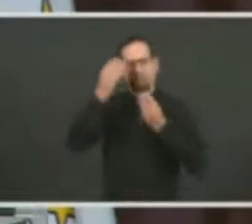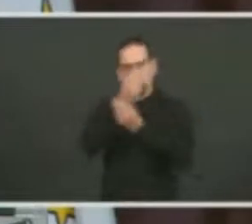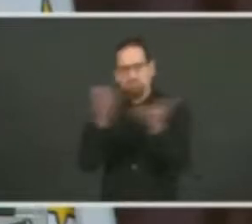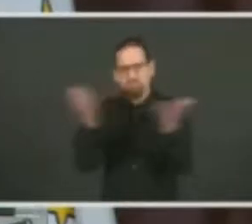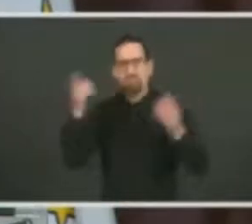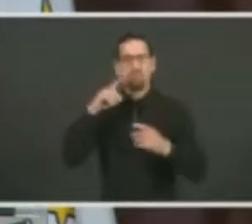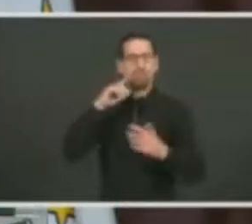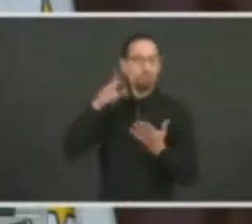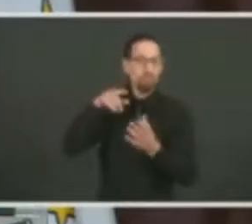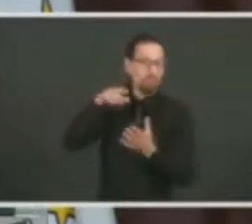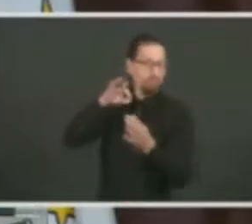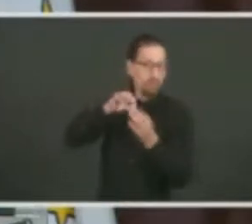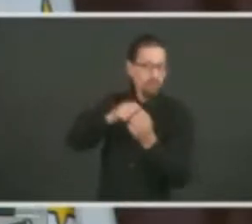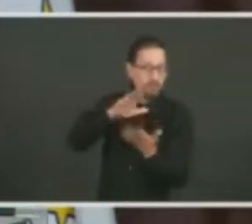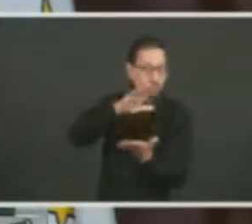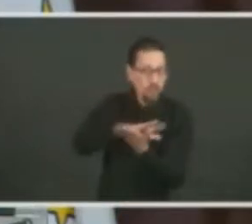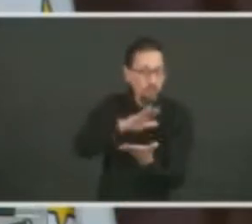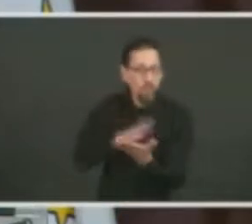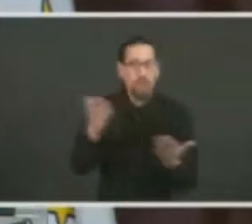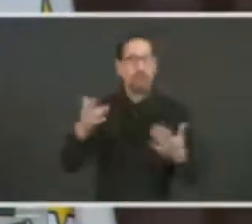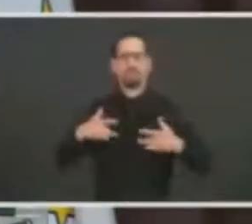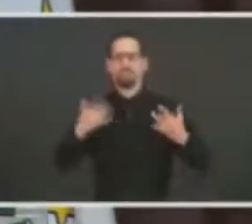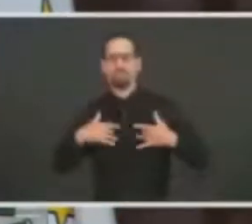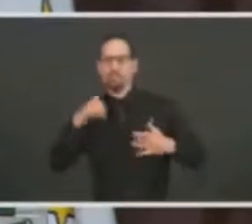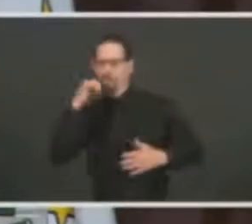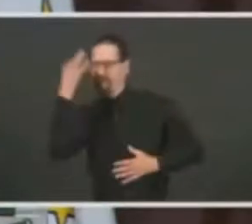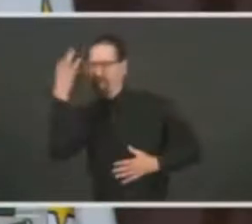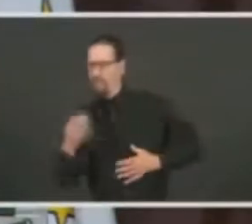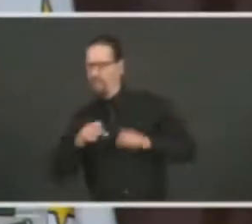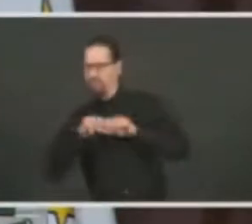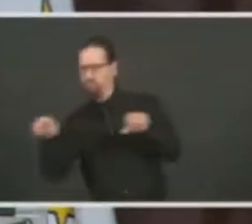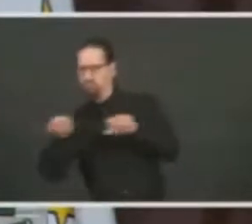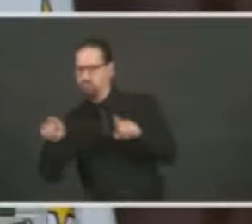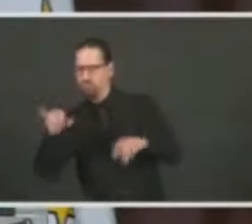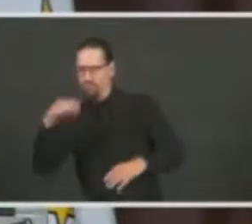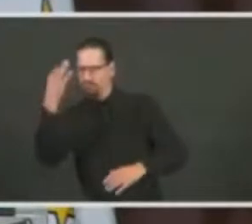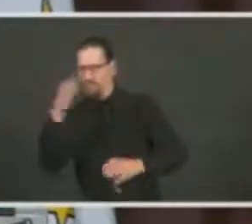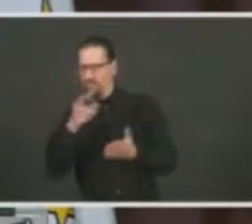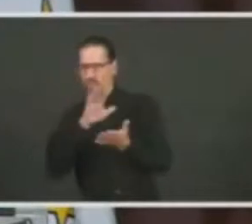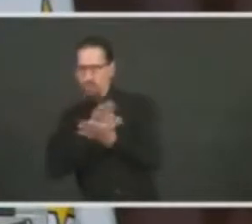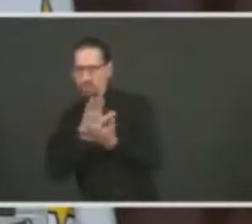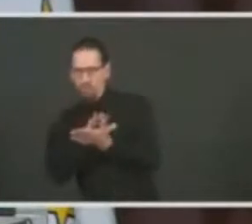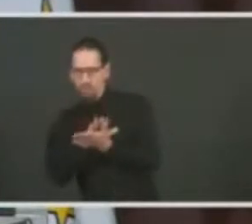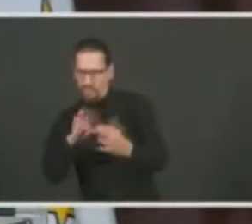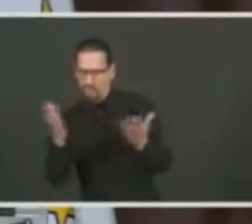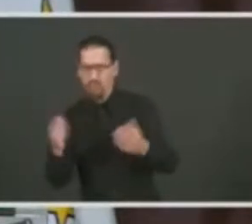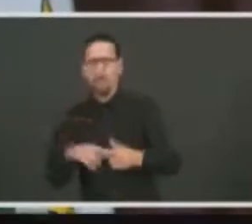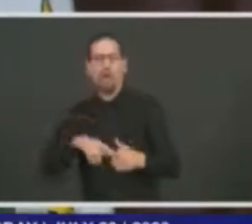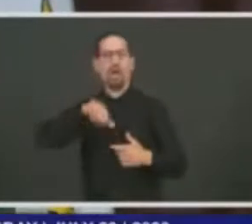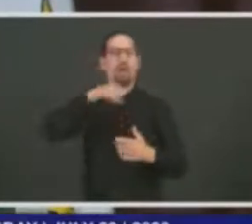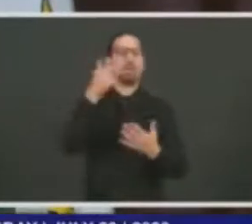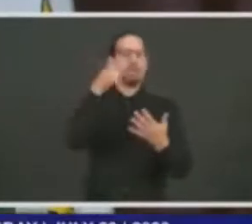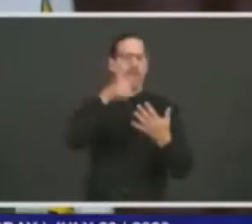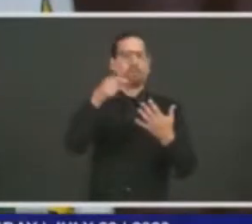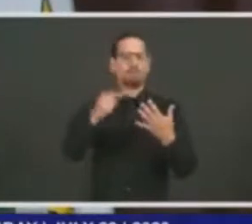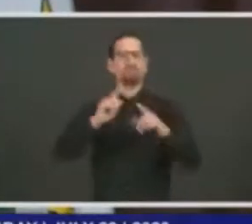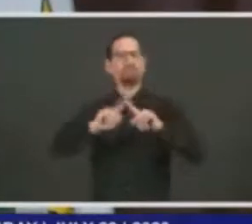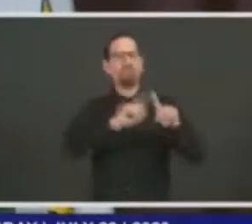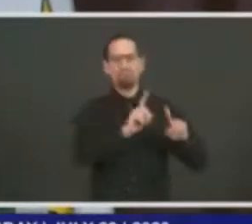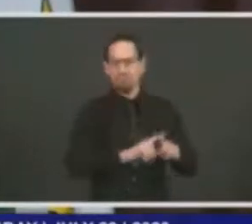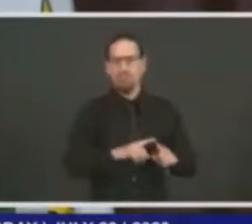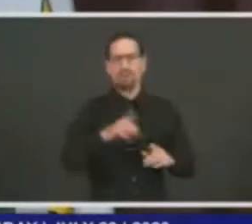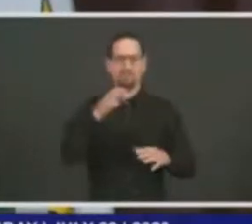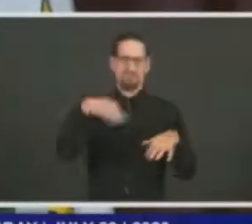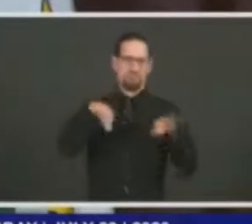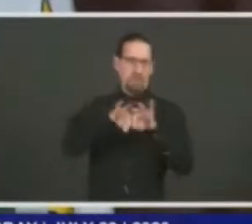school. Every Friday, that email will be dedicated exclusively to schools. So if you haven't done it, please sign